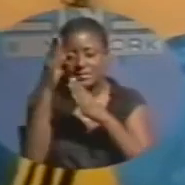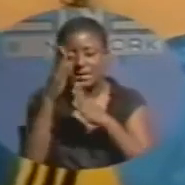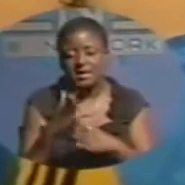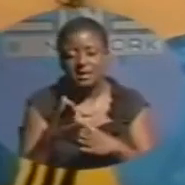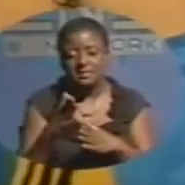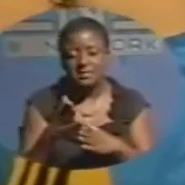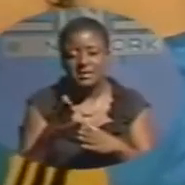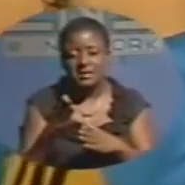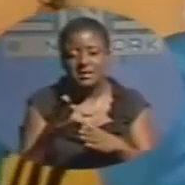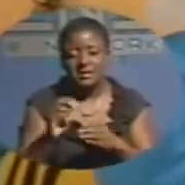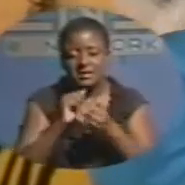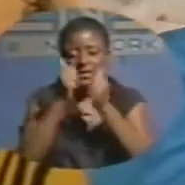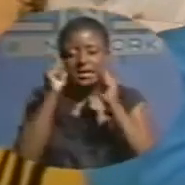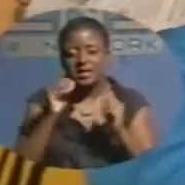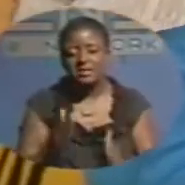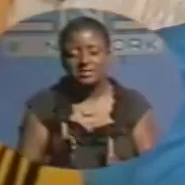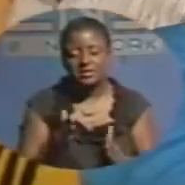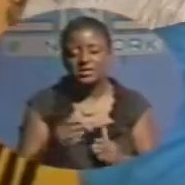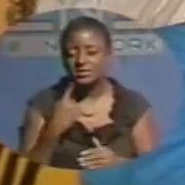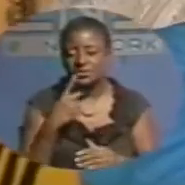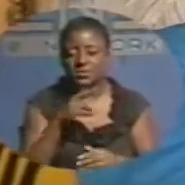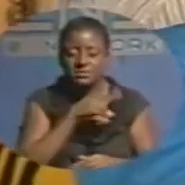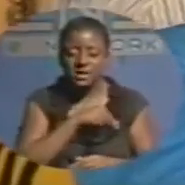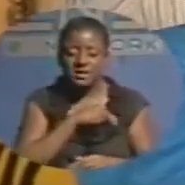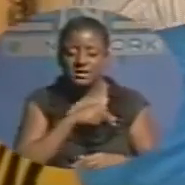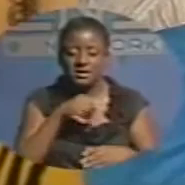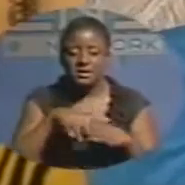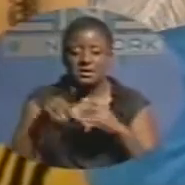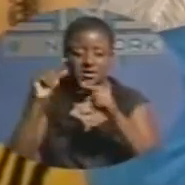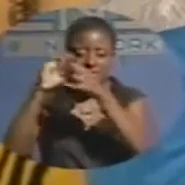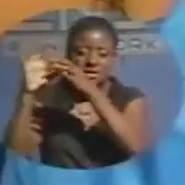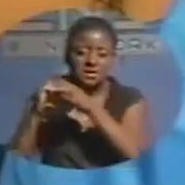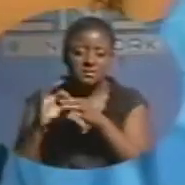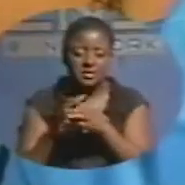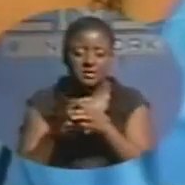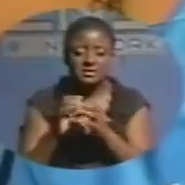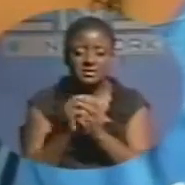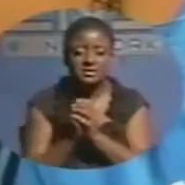know, medal in the Olympics or have gold. You know, it was a pleasure